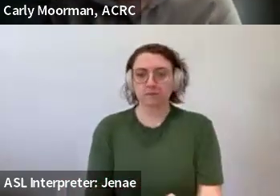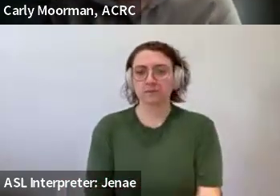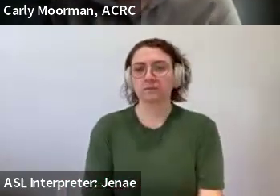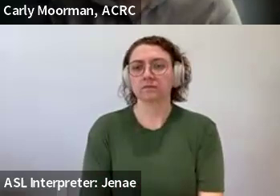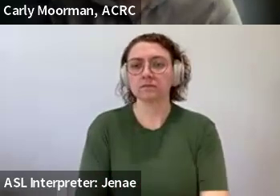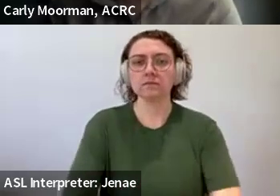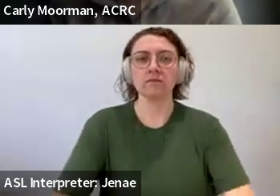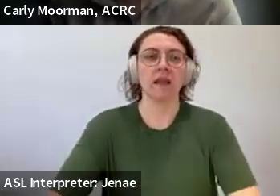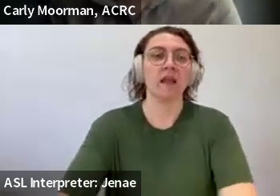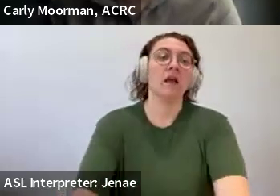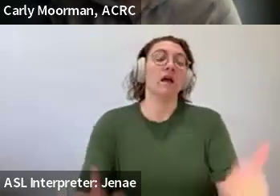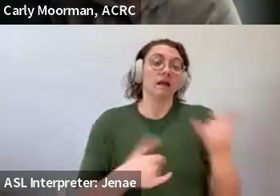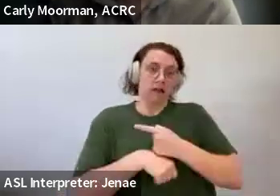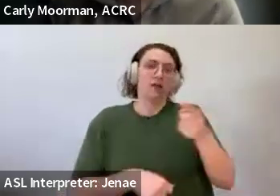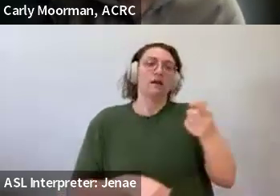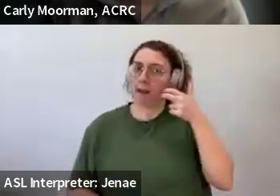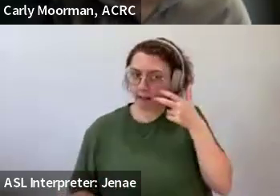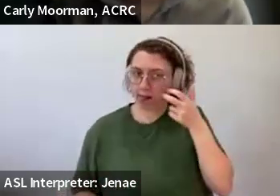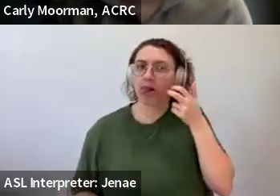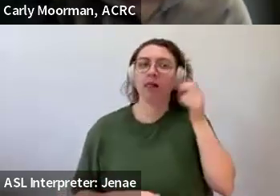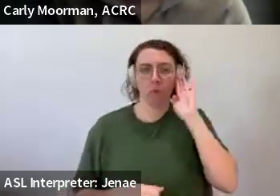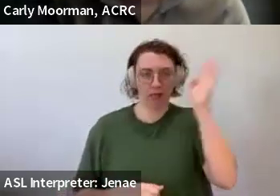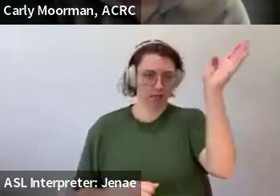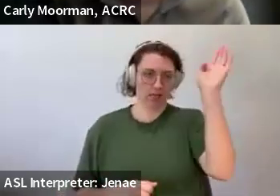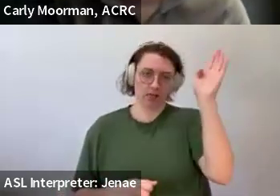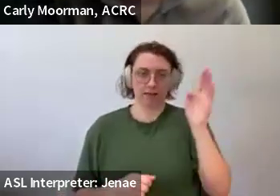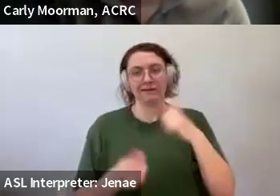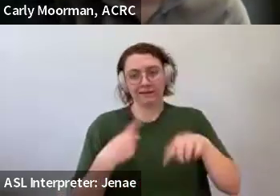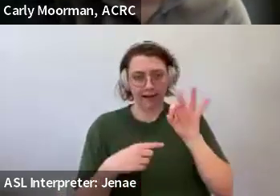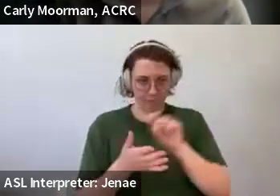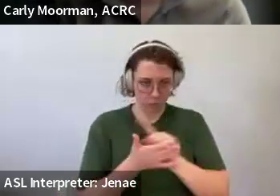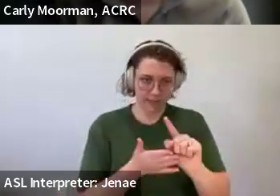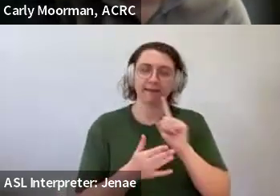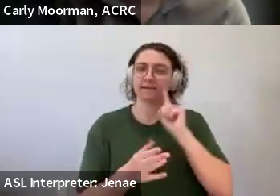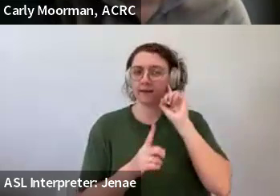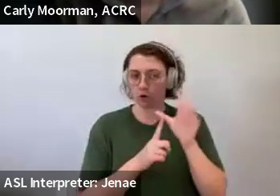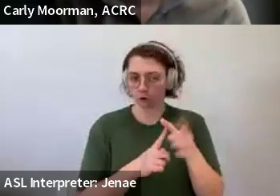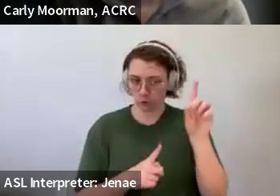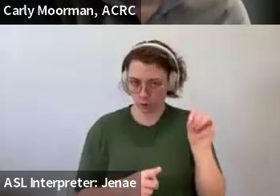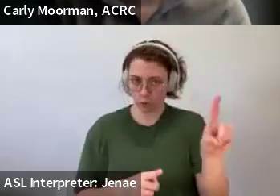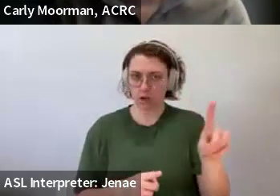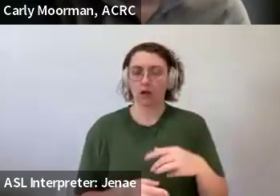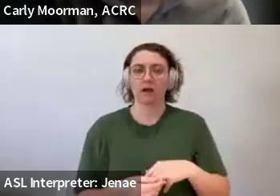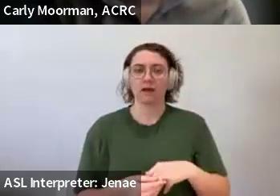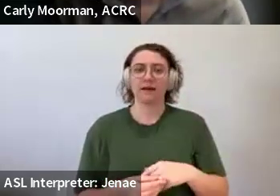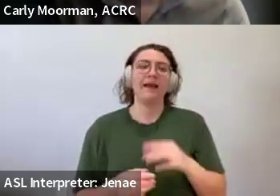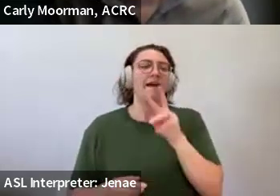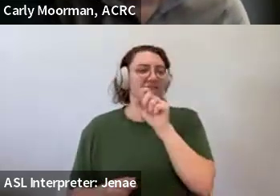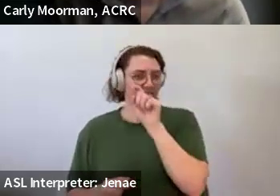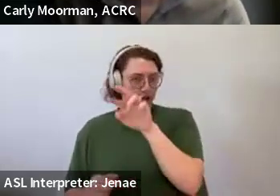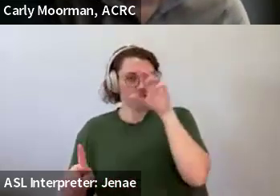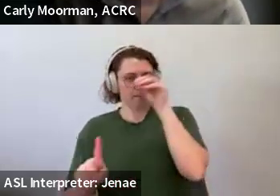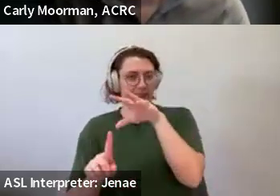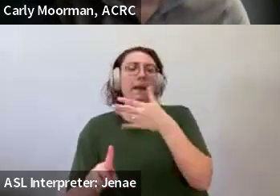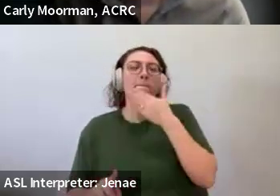gonna have Michael Mercado present his sign of the week in Deaf Culture 101. We have a vendor spotlight for Best